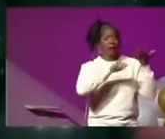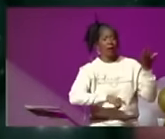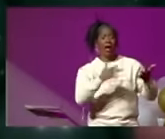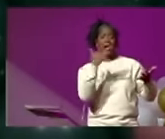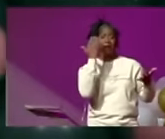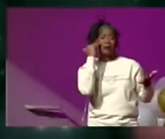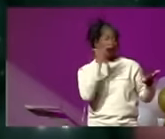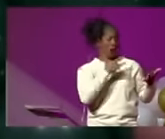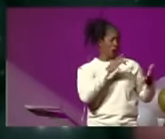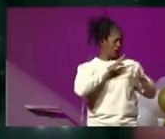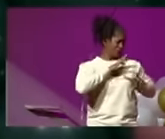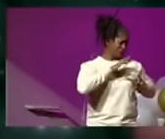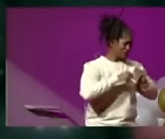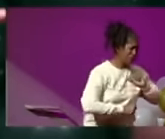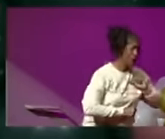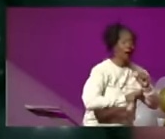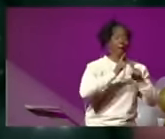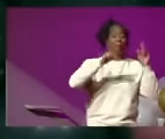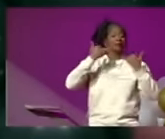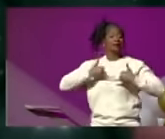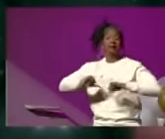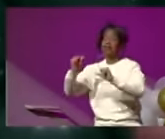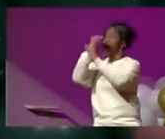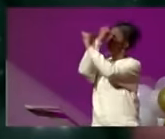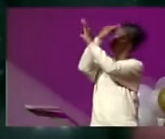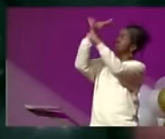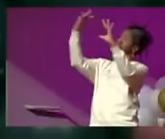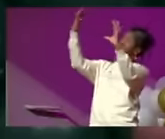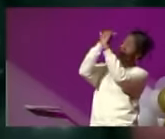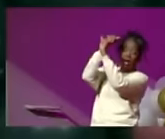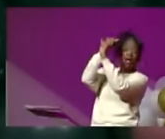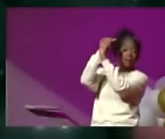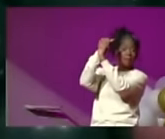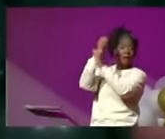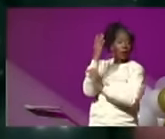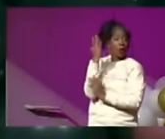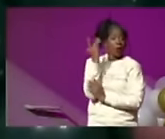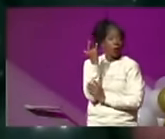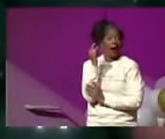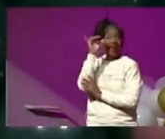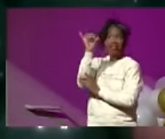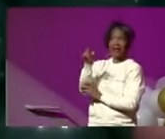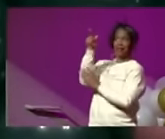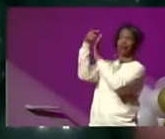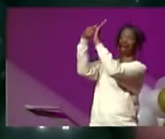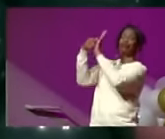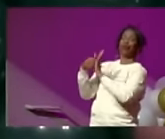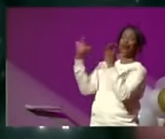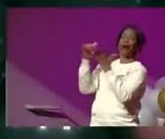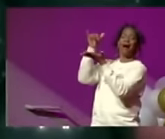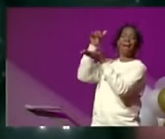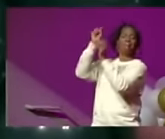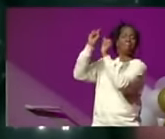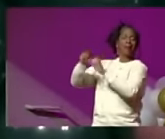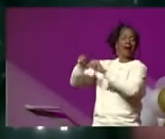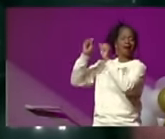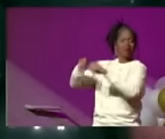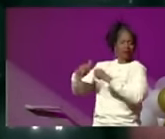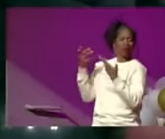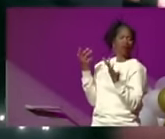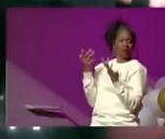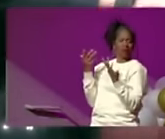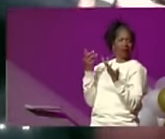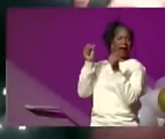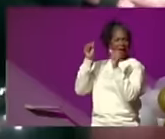heart is broken, but you keep on dreaming, because a dream is a possibility. possibility beyond your